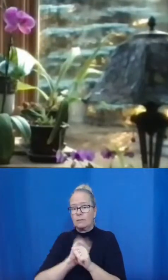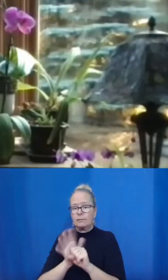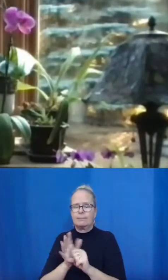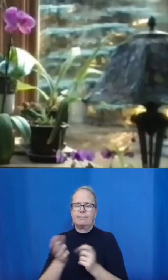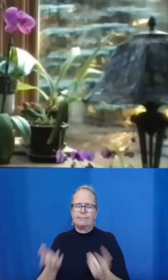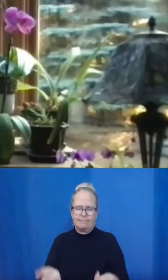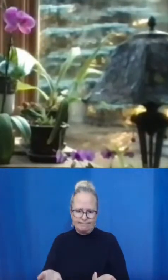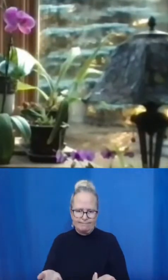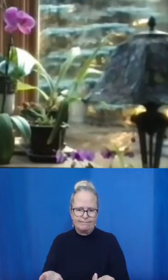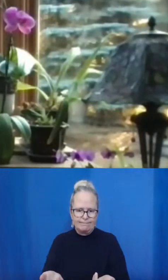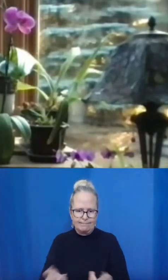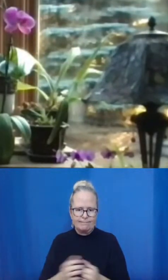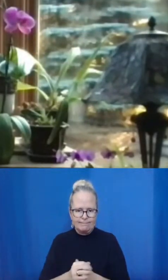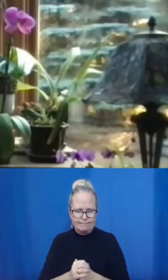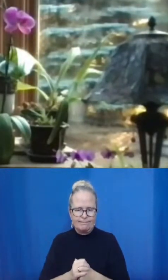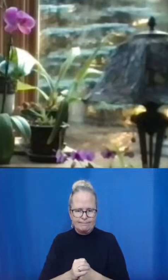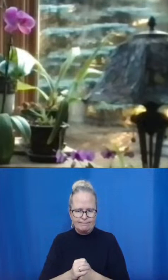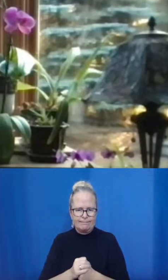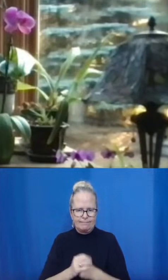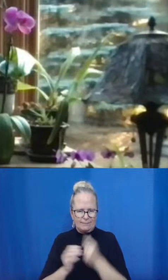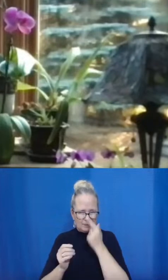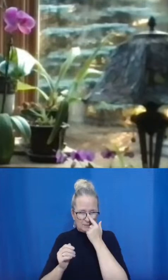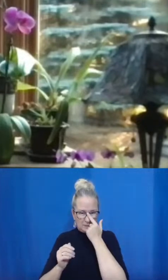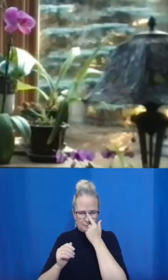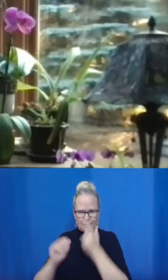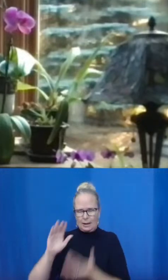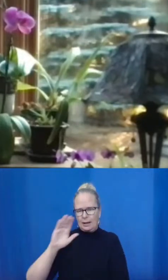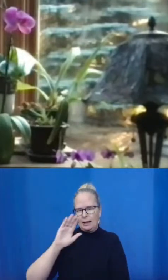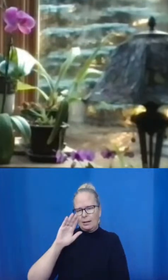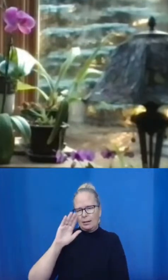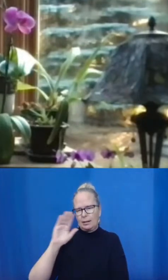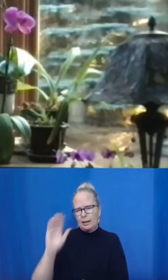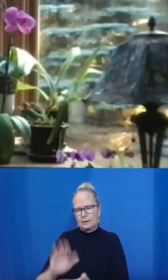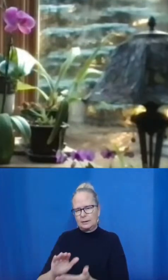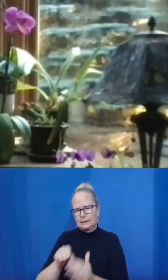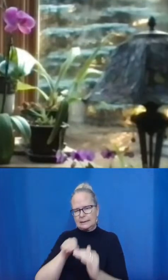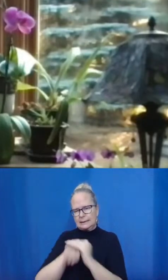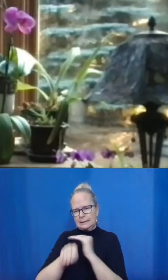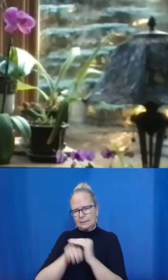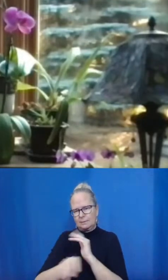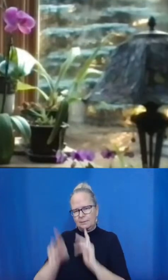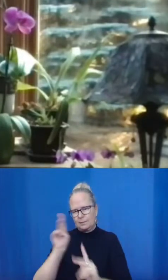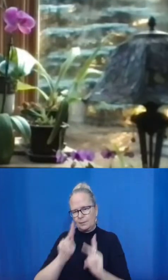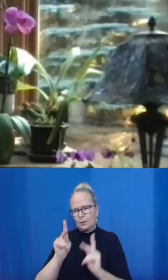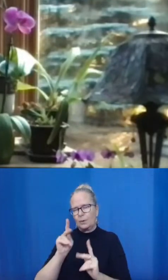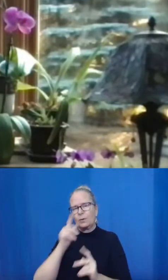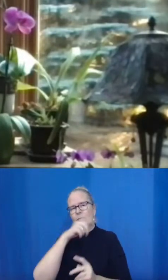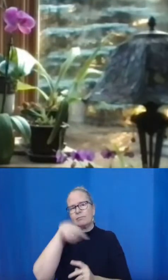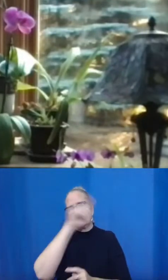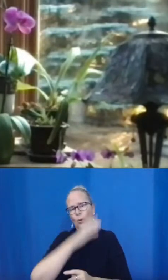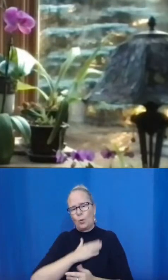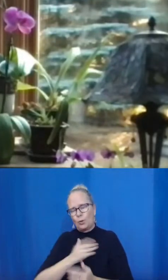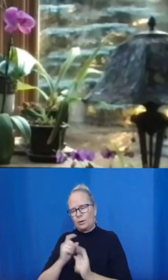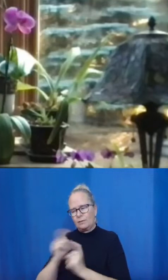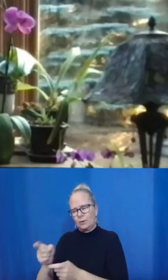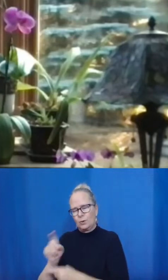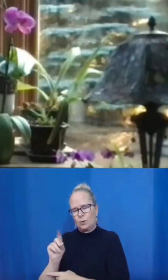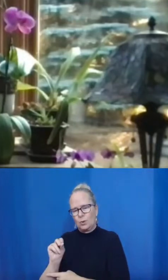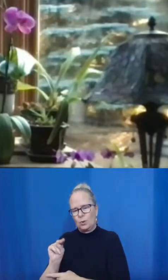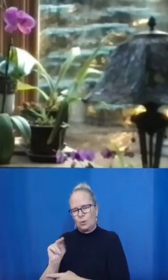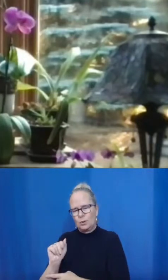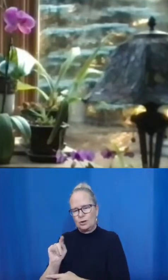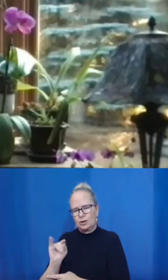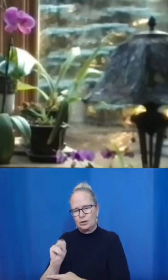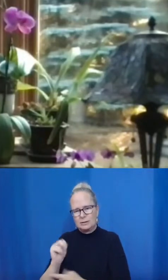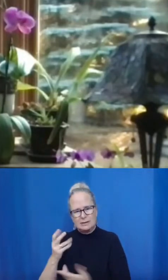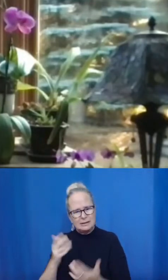one of our patients who was on a kidney transplant list and had a scheduled transplant from a